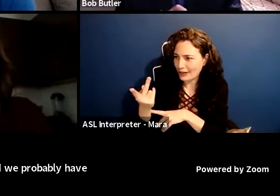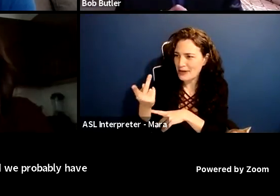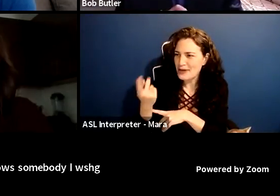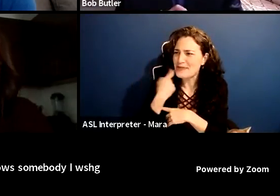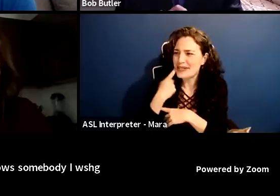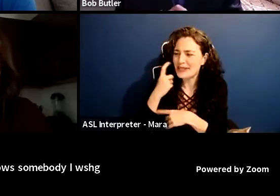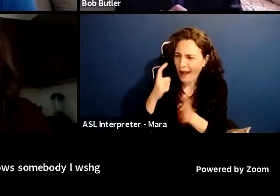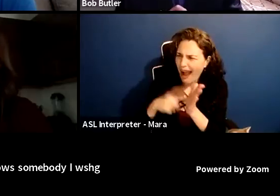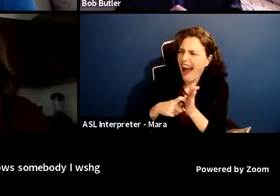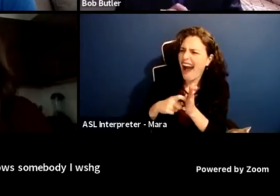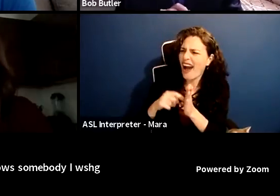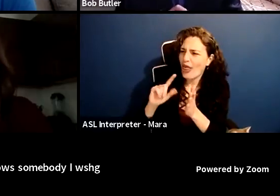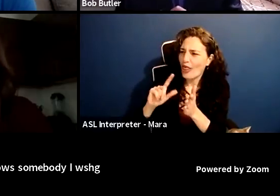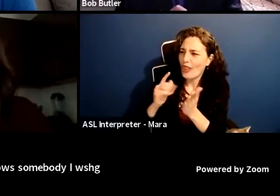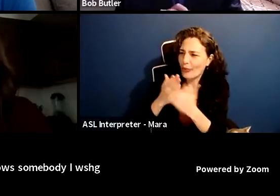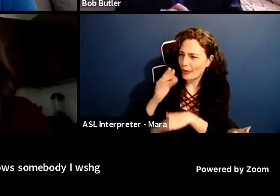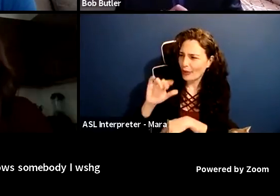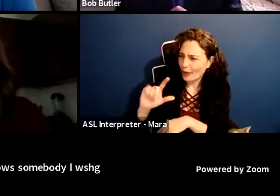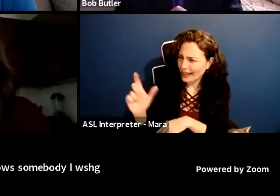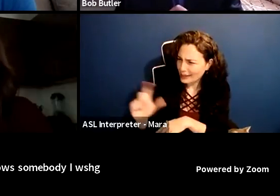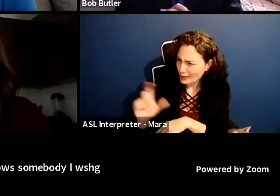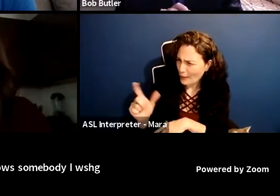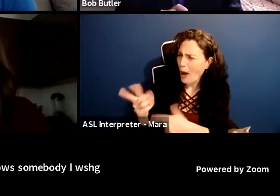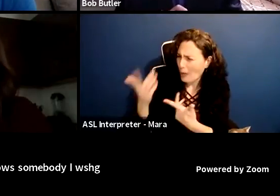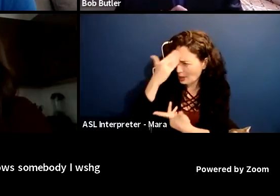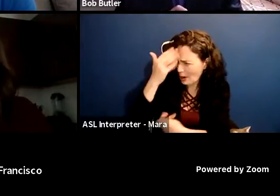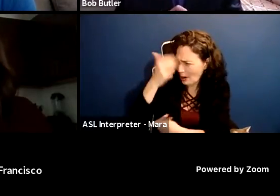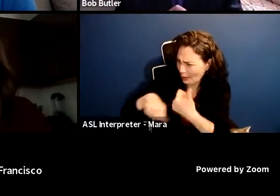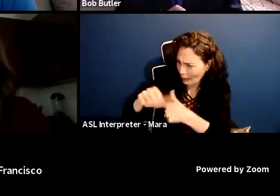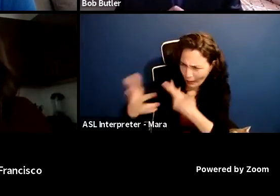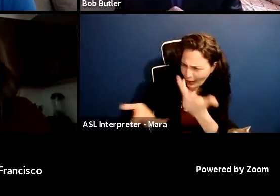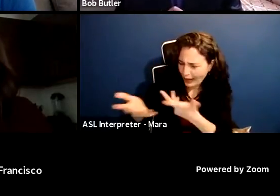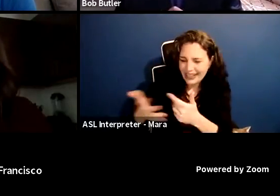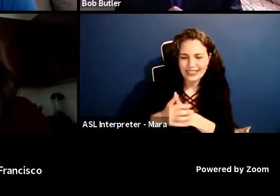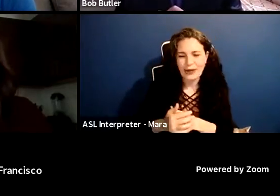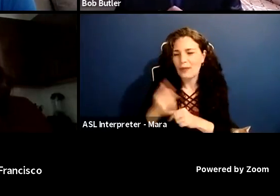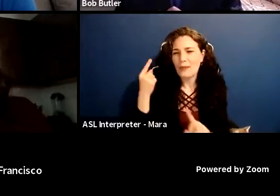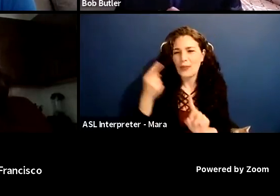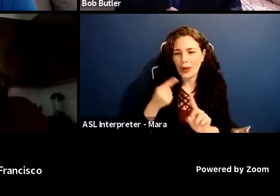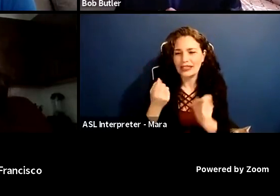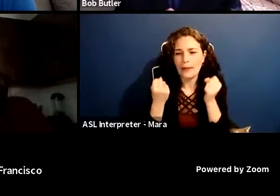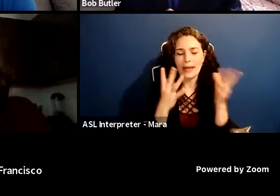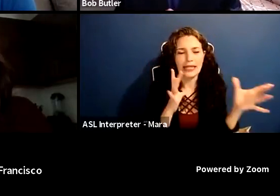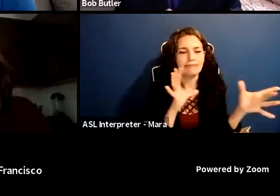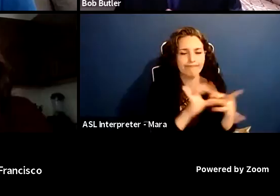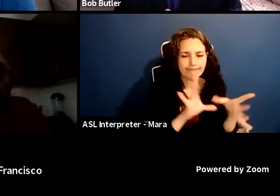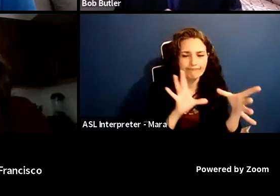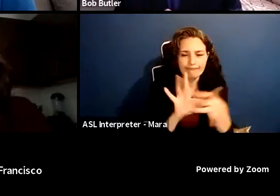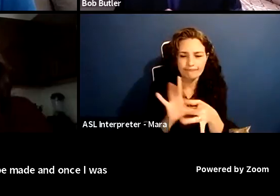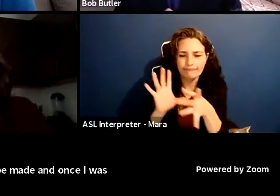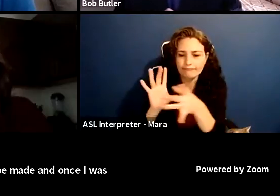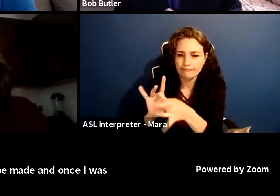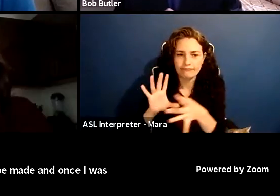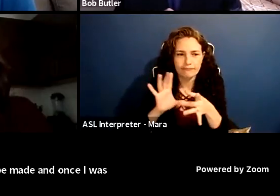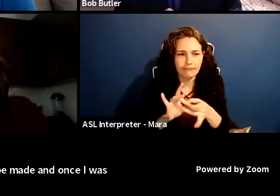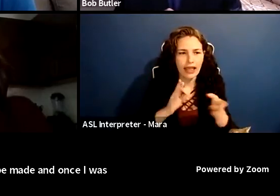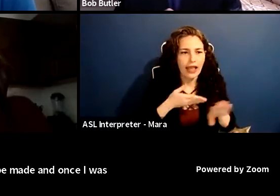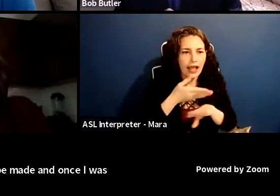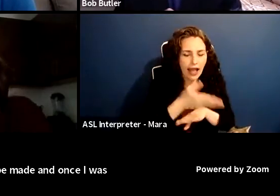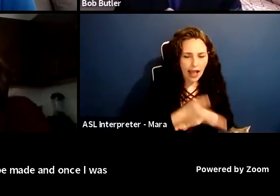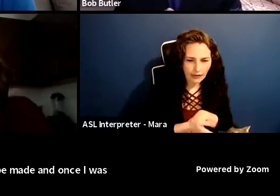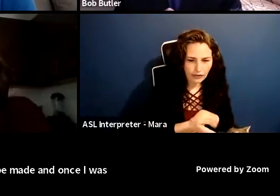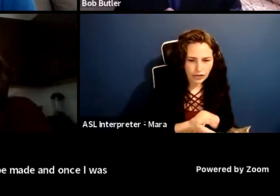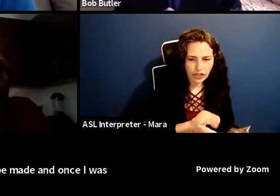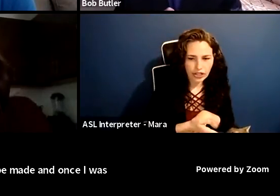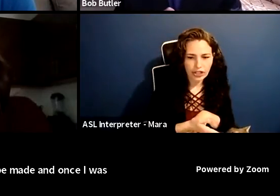So there's a lot of connections to be made. And once I was after Utica, then I went to Fort Myers, then